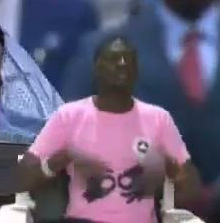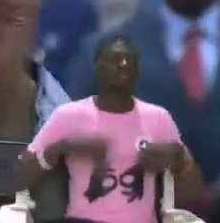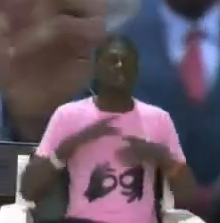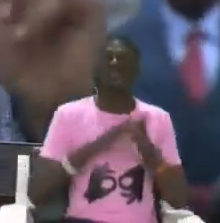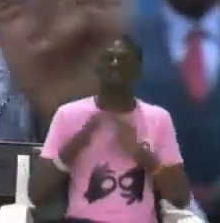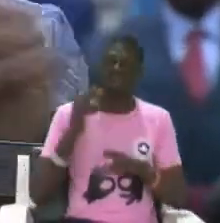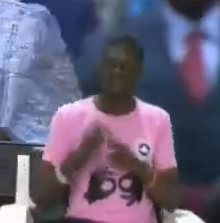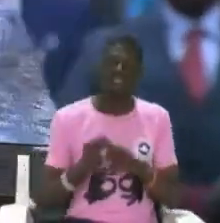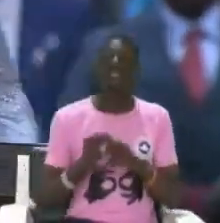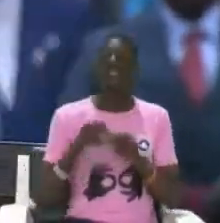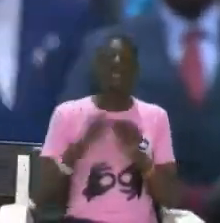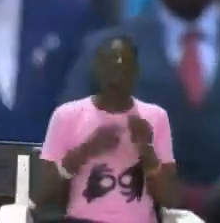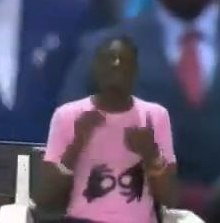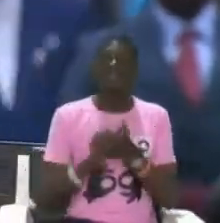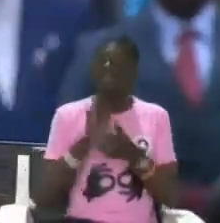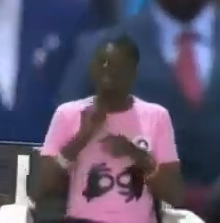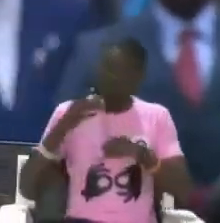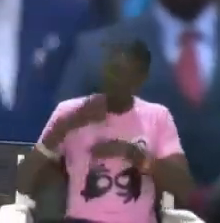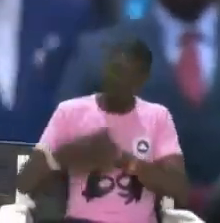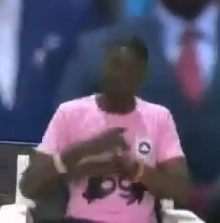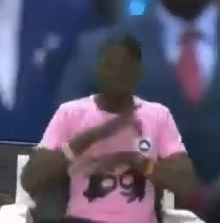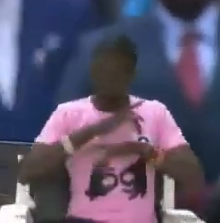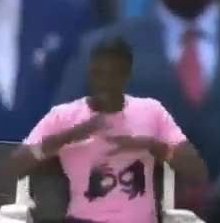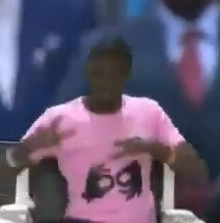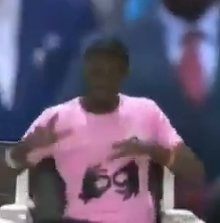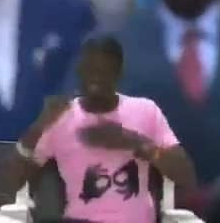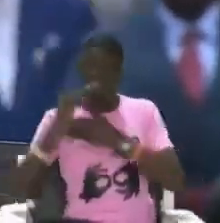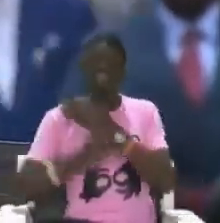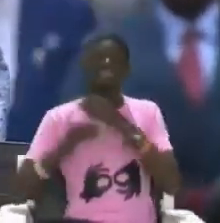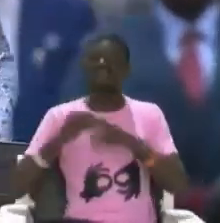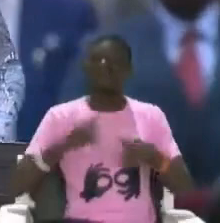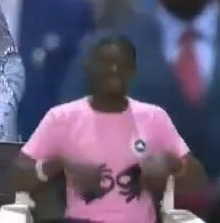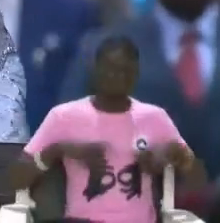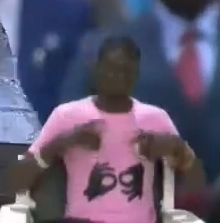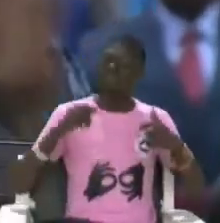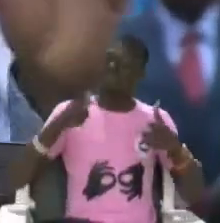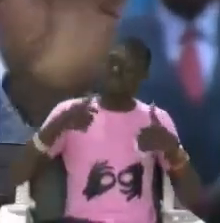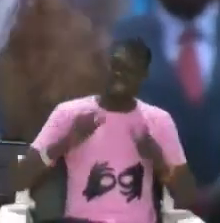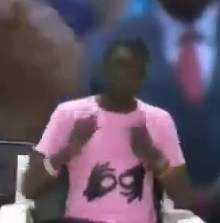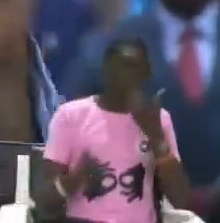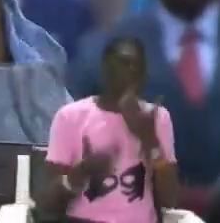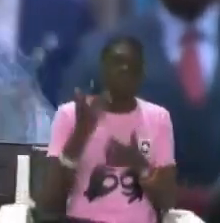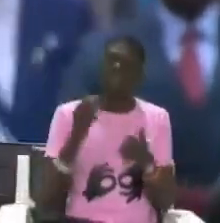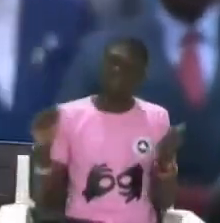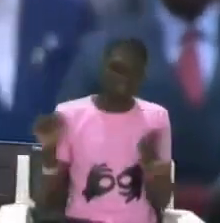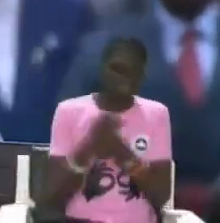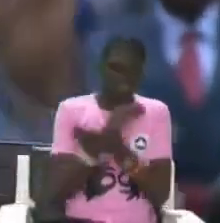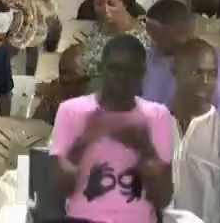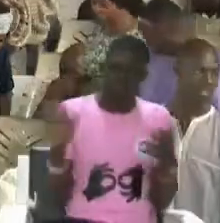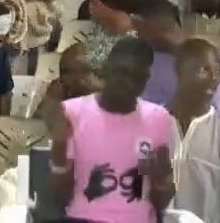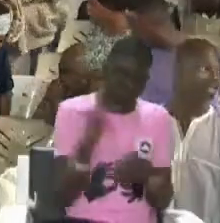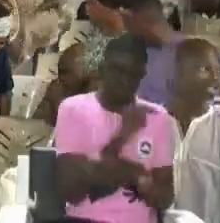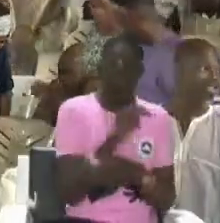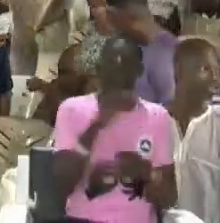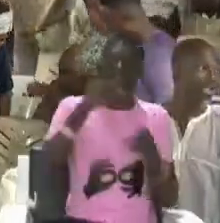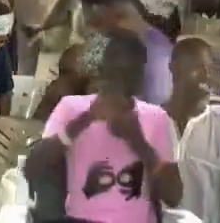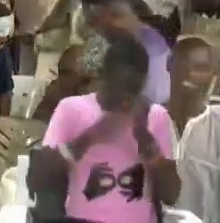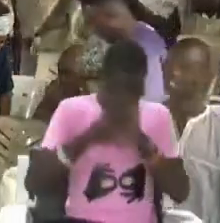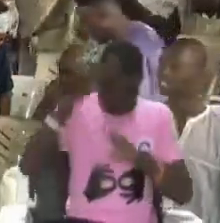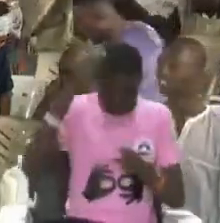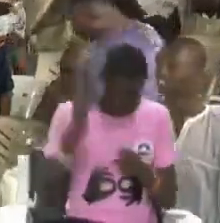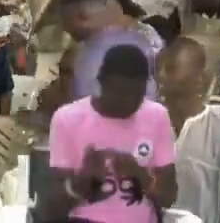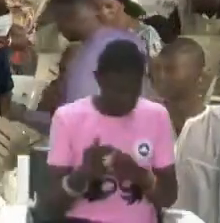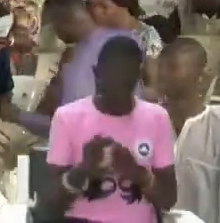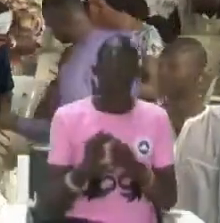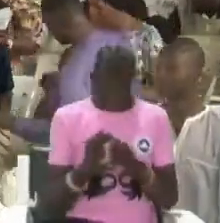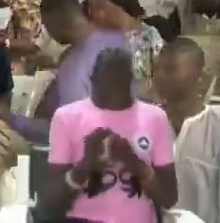causing barrenness in my life, tonight, let your fire consume it. The one I need to let go of myself, give me the grace to do so.